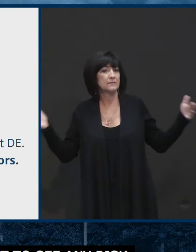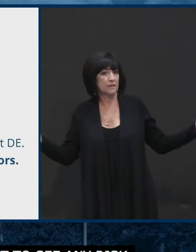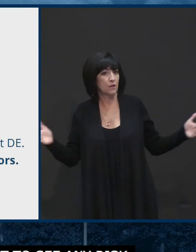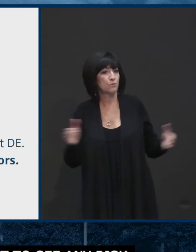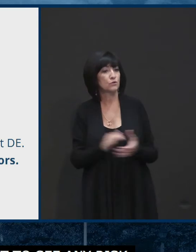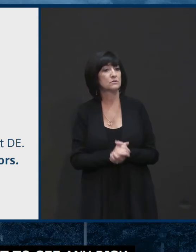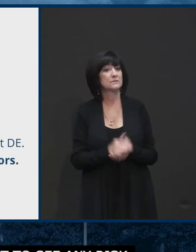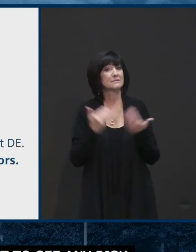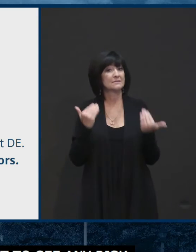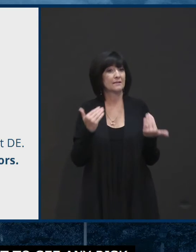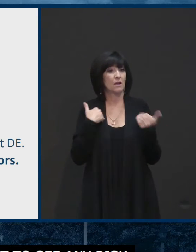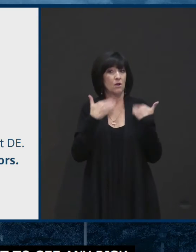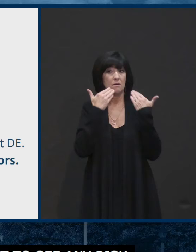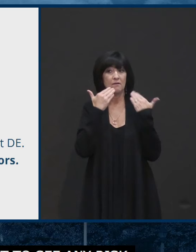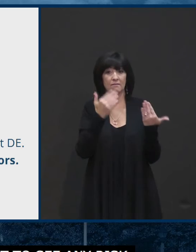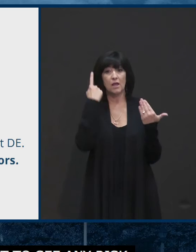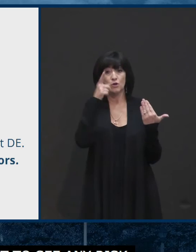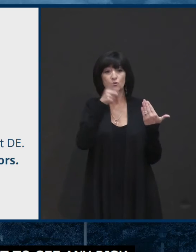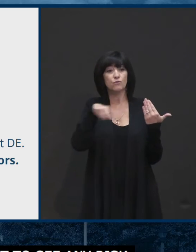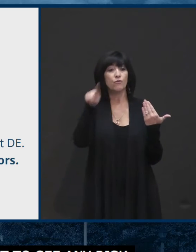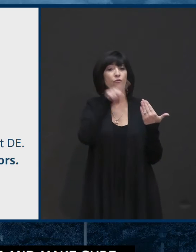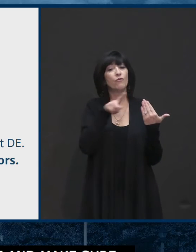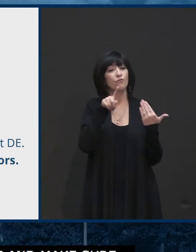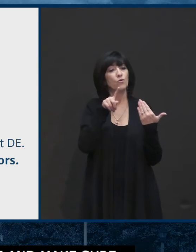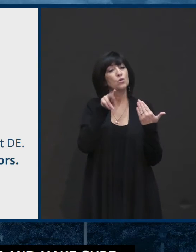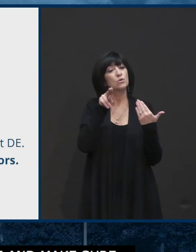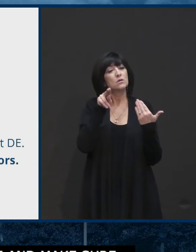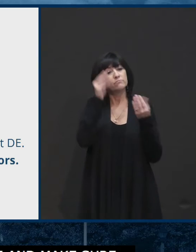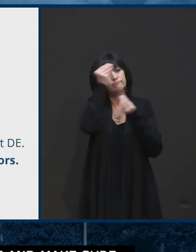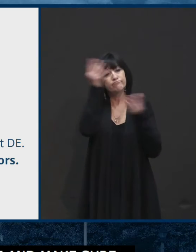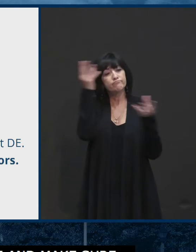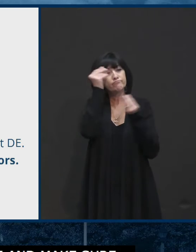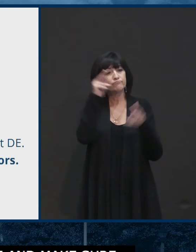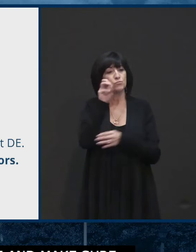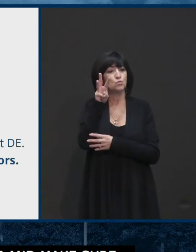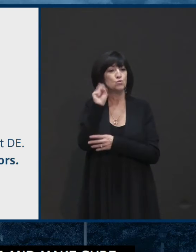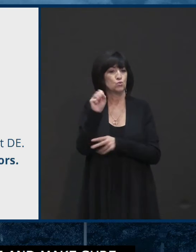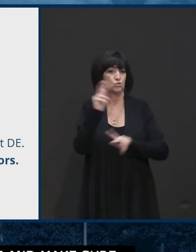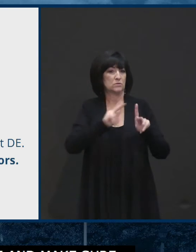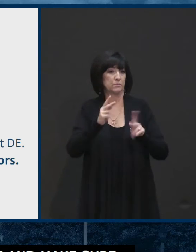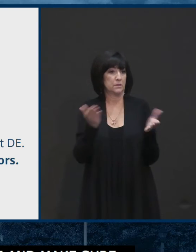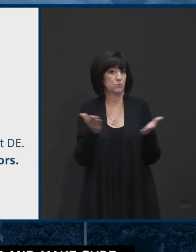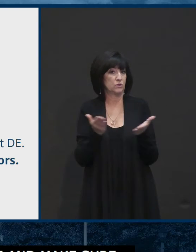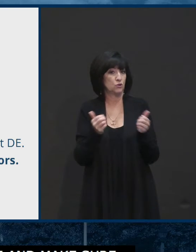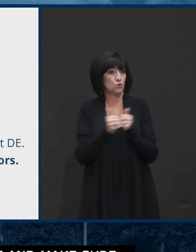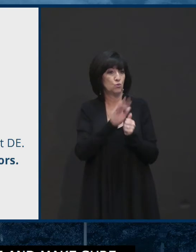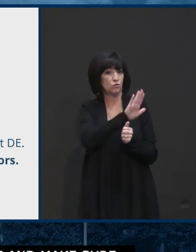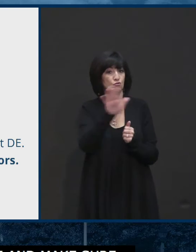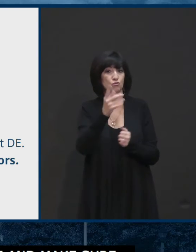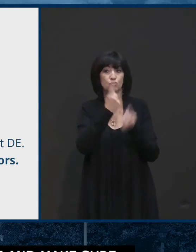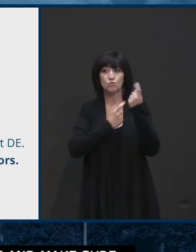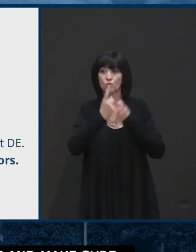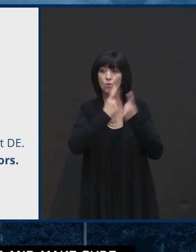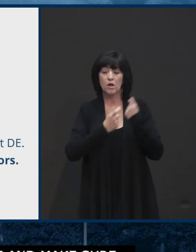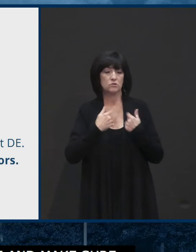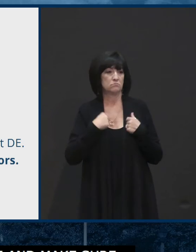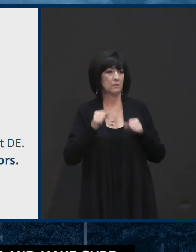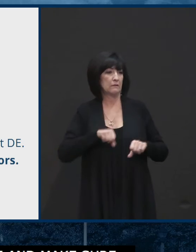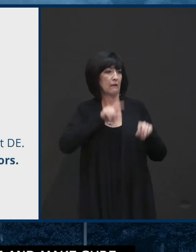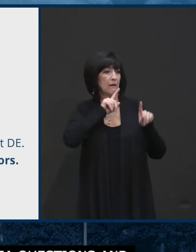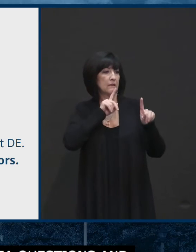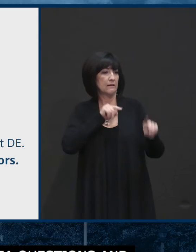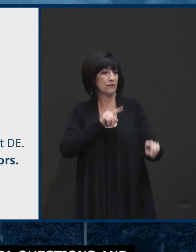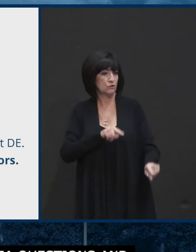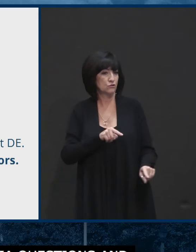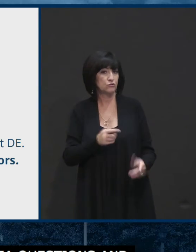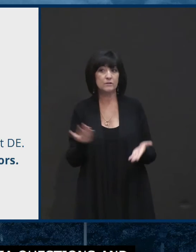We have media in the room, and we have some pre-submitted questions that we'll answer as well. Again, thanks